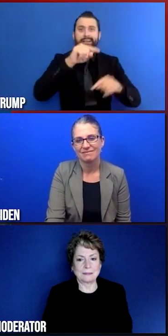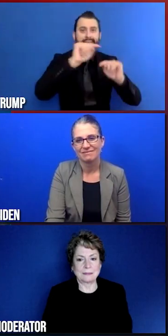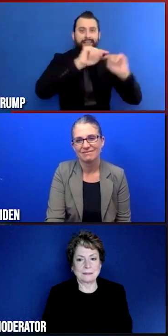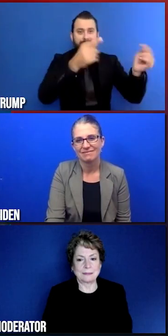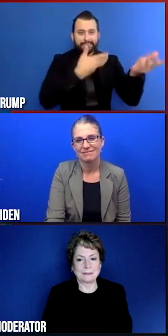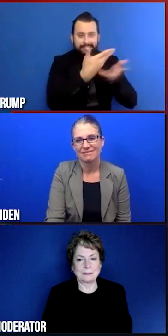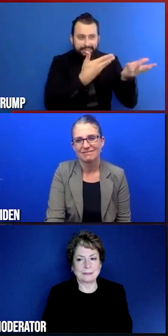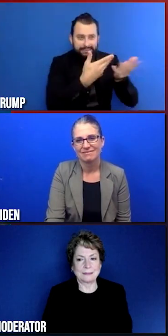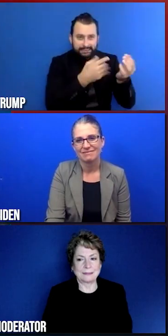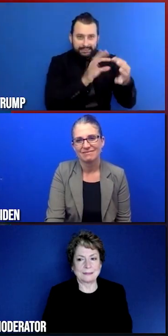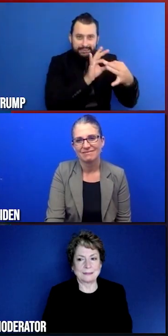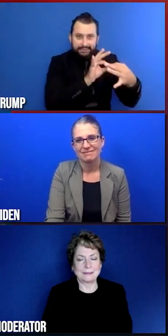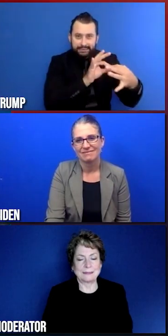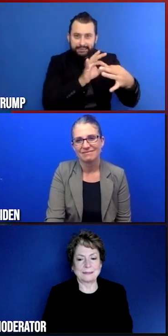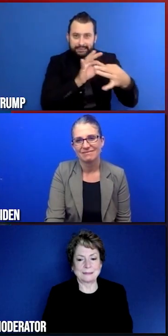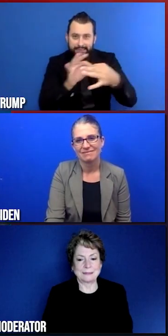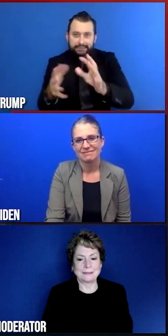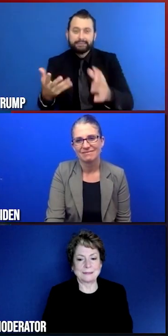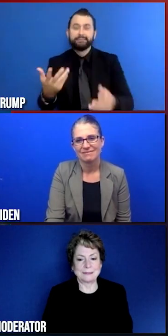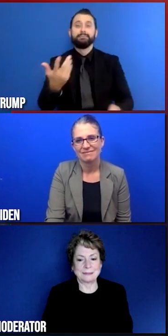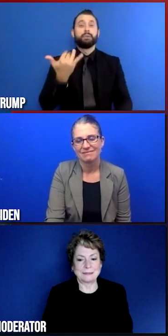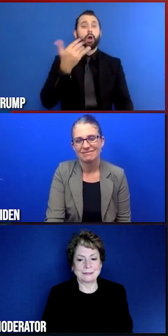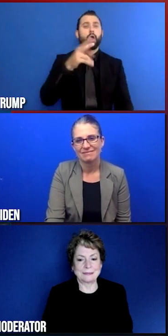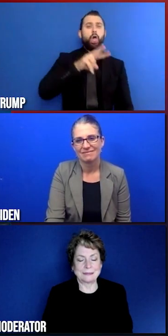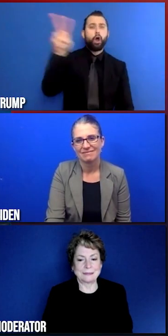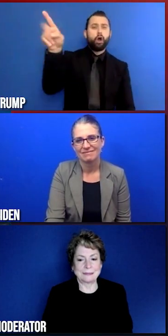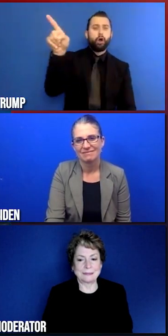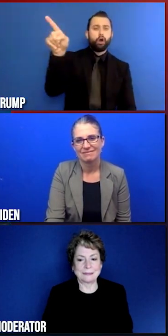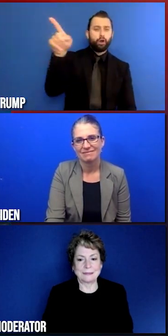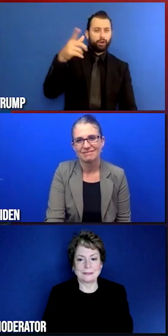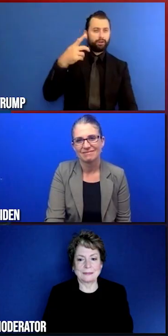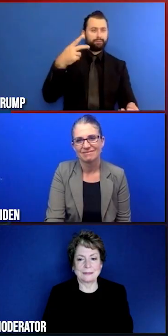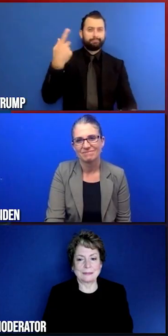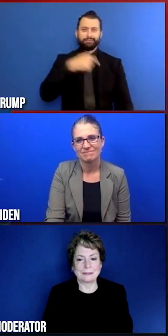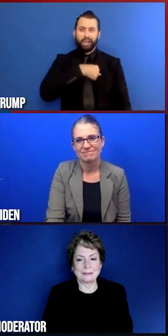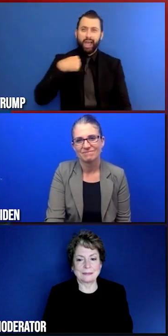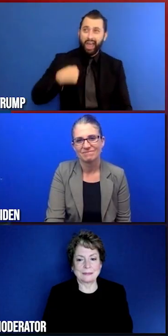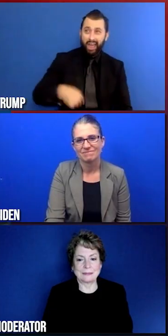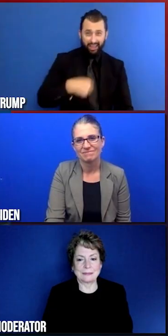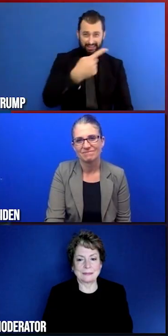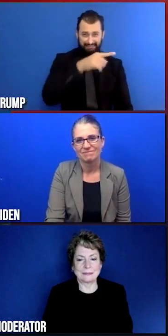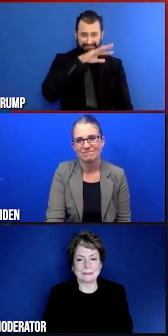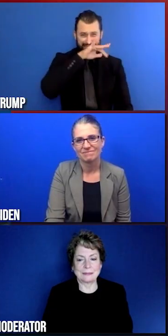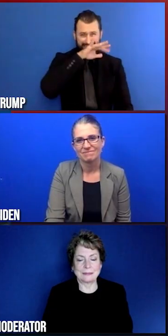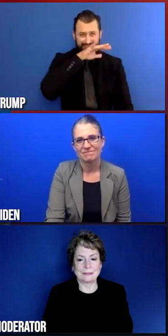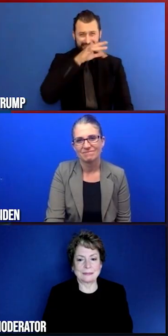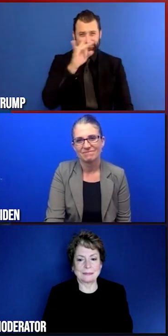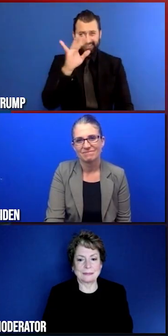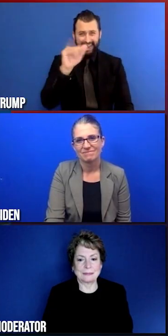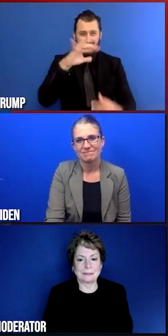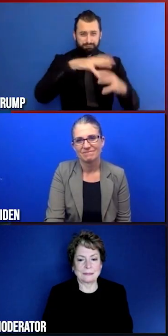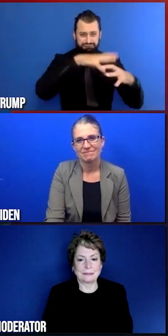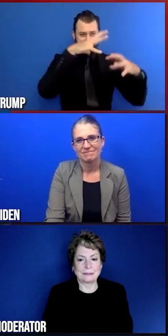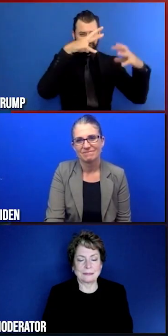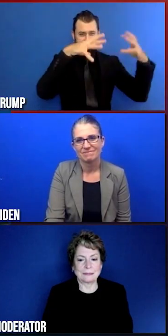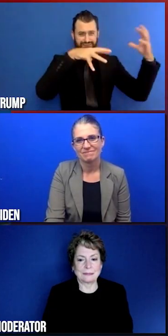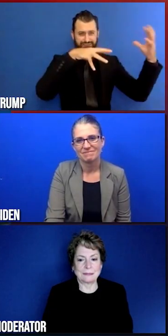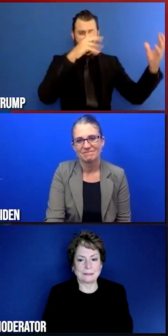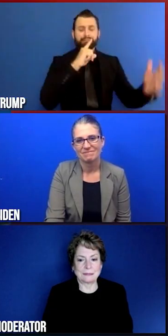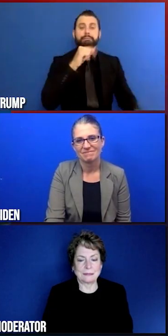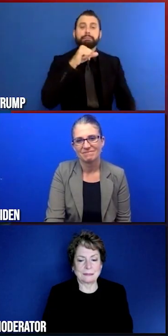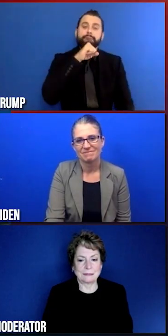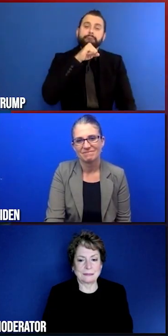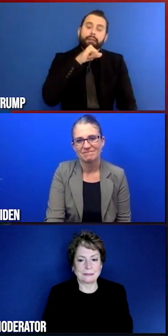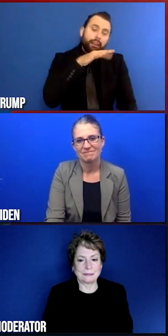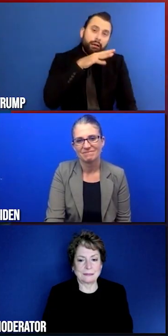at Russia. Look at India. It's filthy. The air is filthy. The Paris Accord, I took